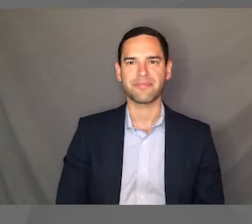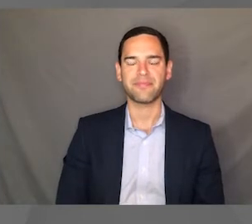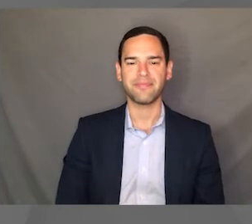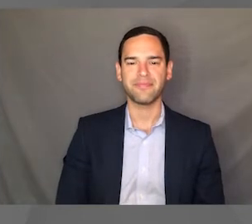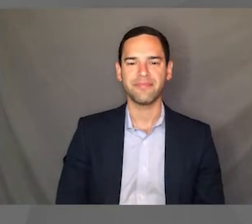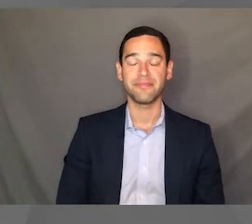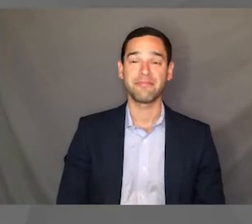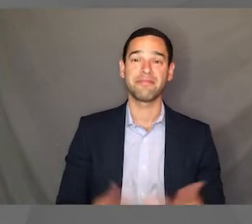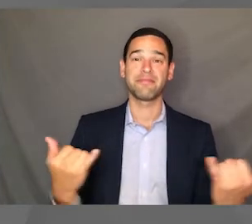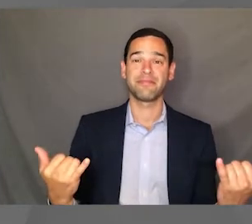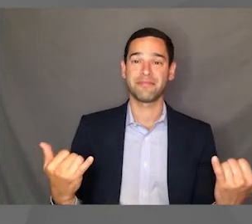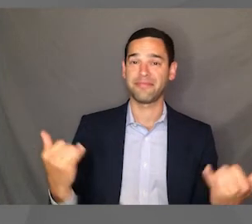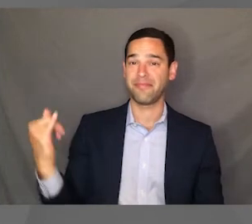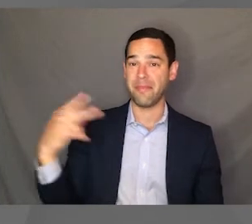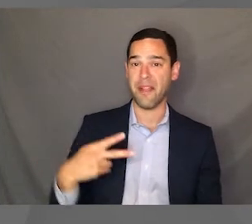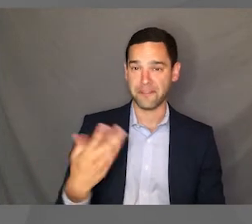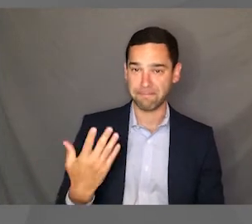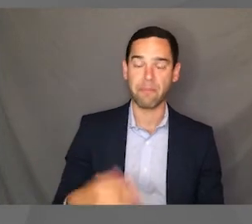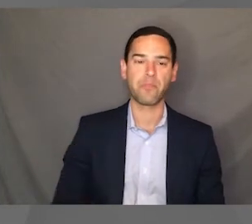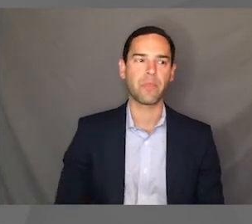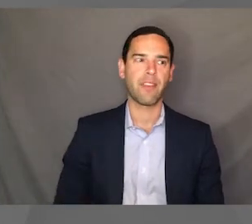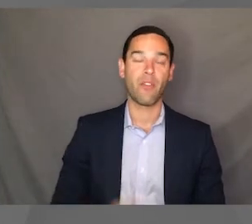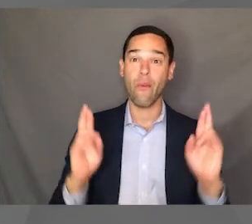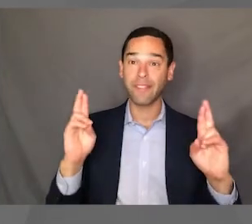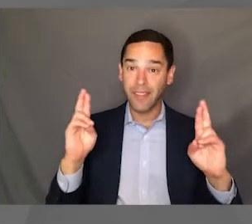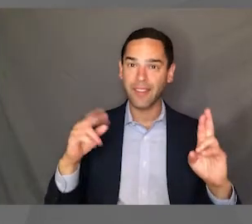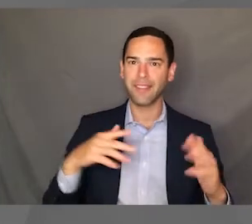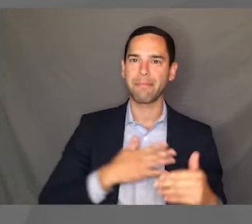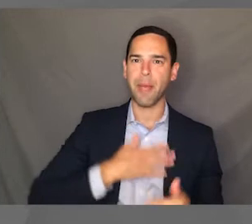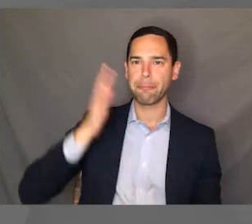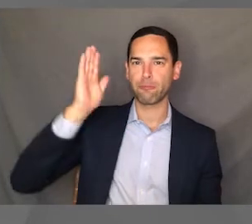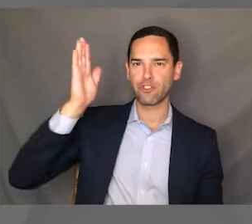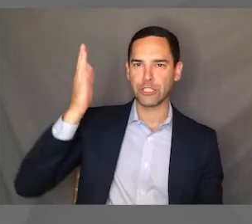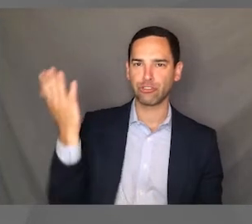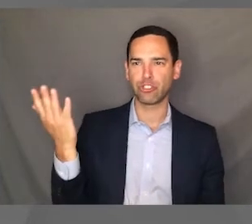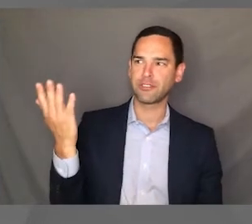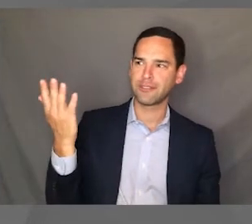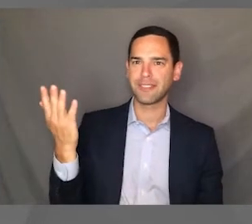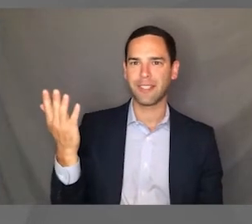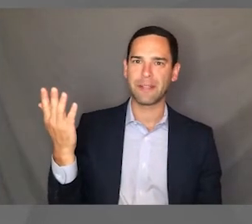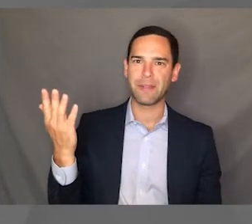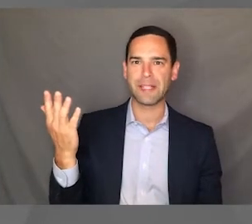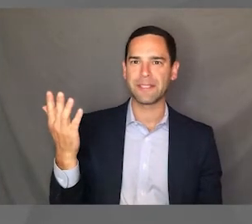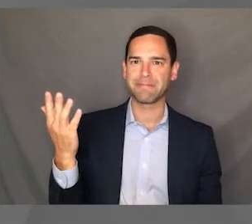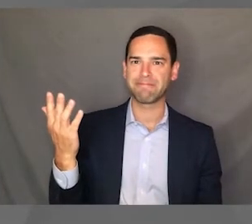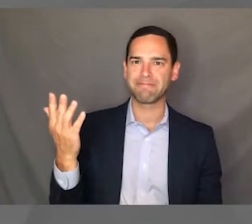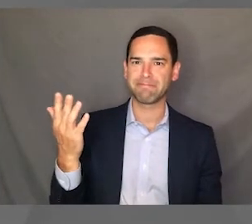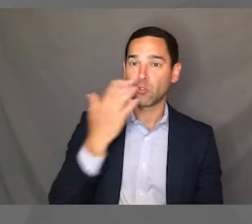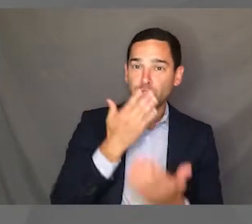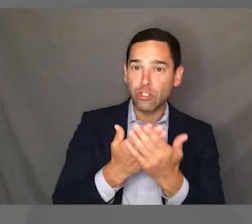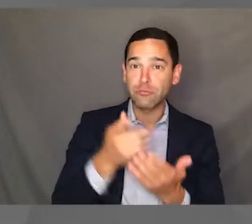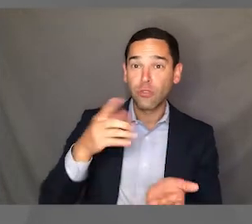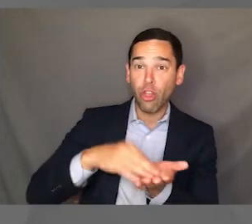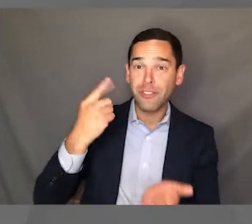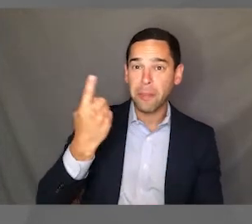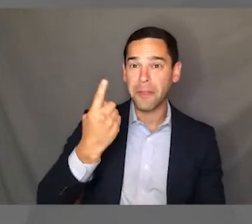Now we're back, and so hopefully my presentation was quite educational.